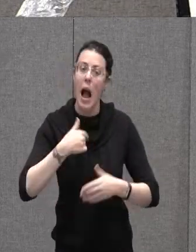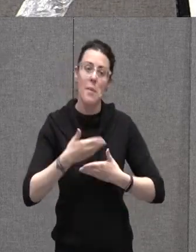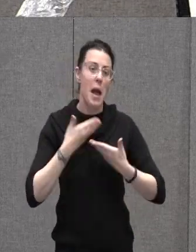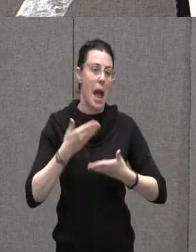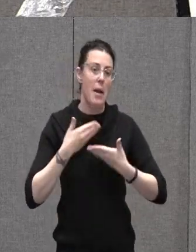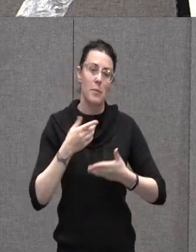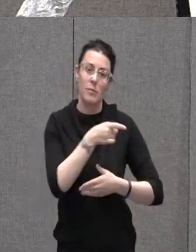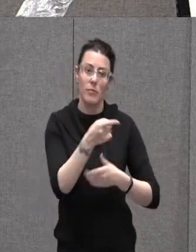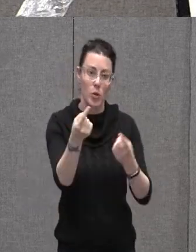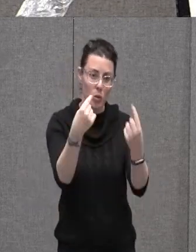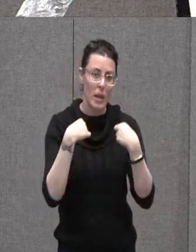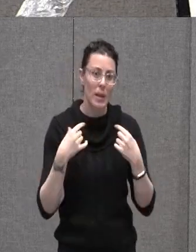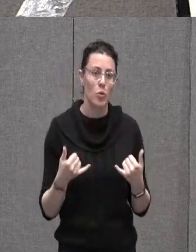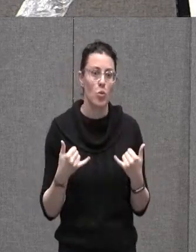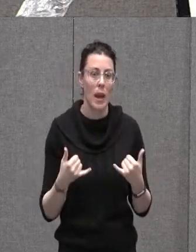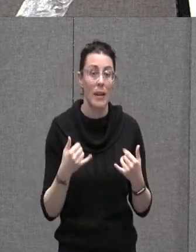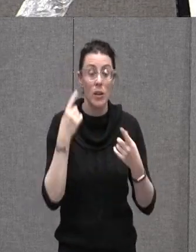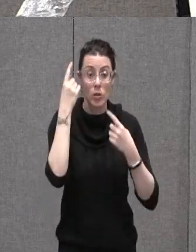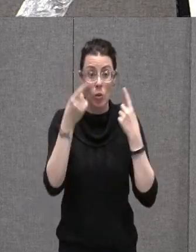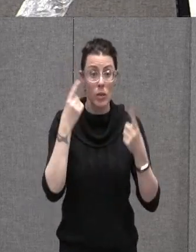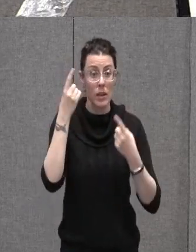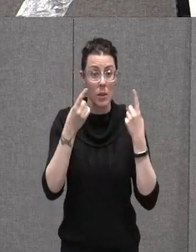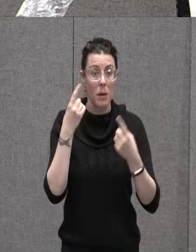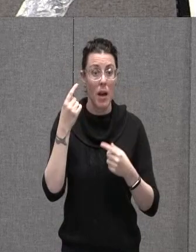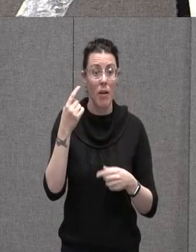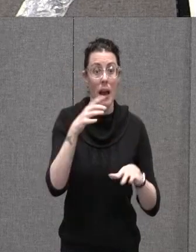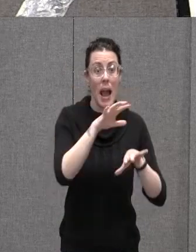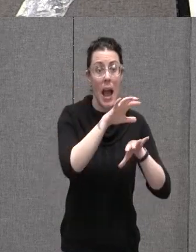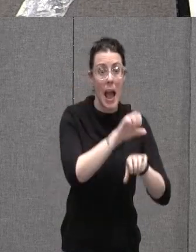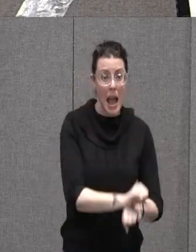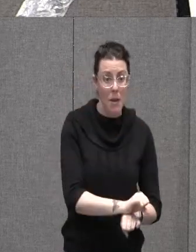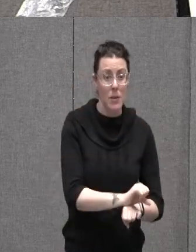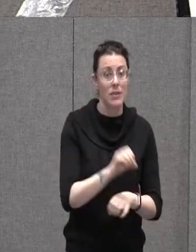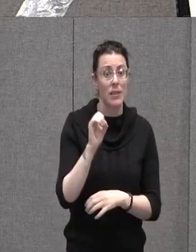think about the habits of mind. Friends, Mr. Obeda, I'm so